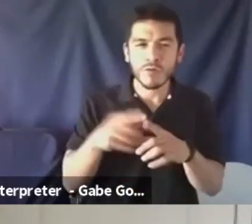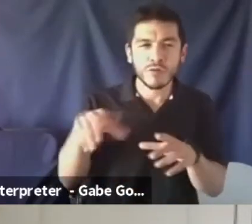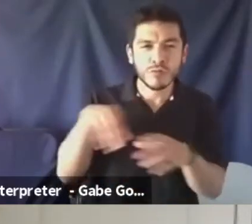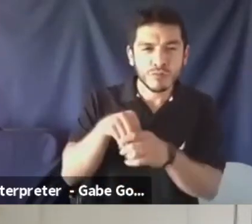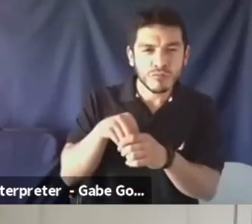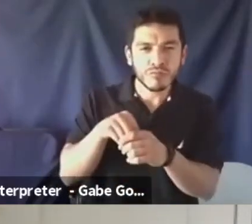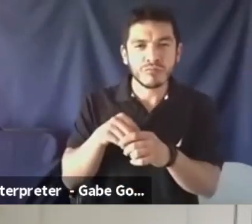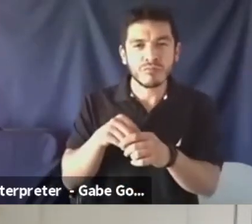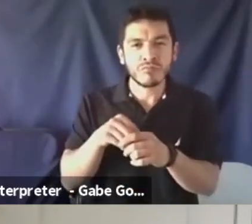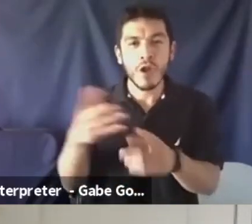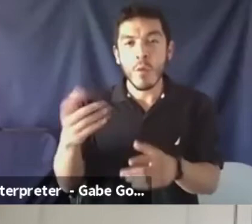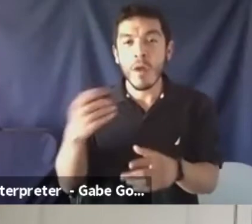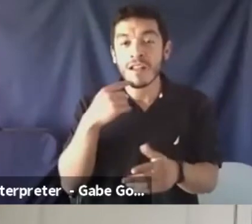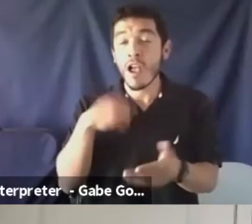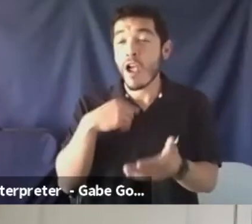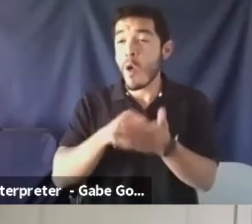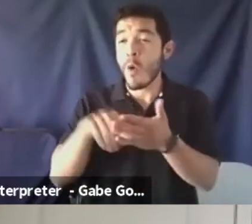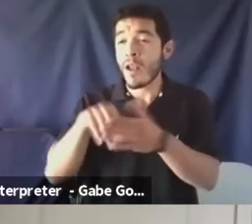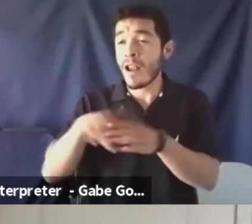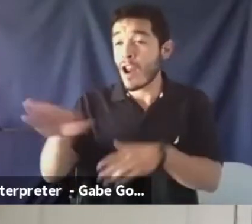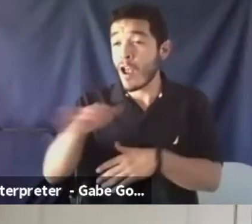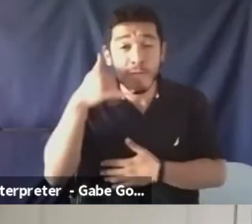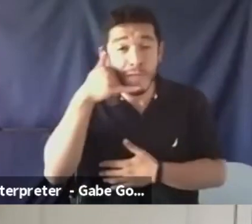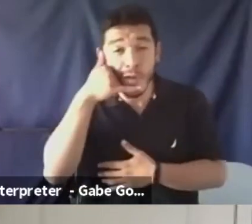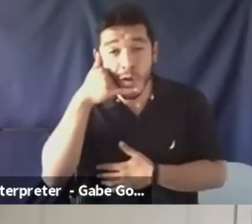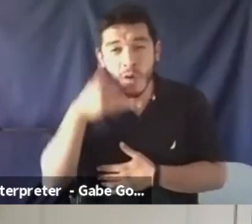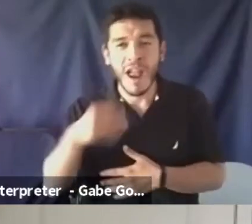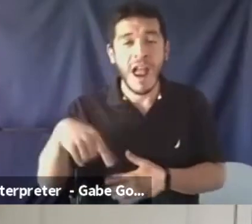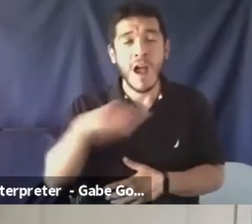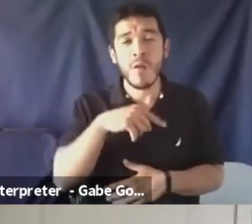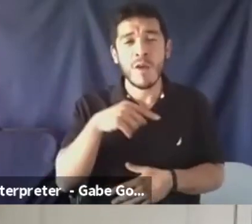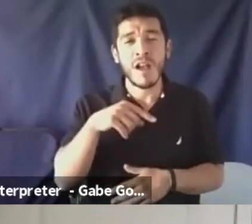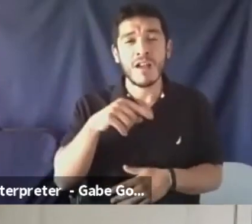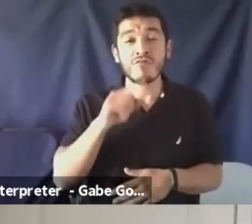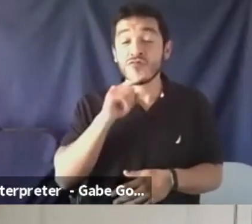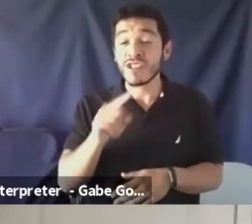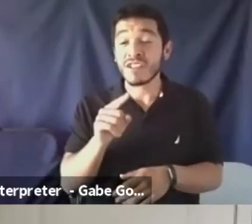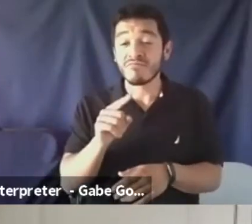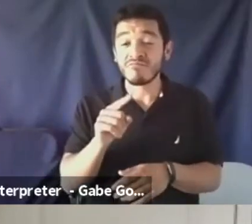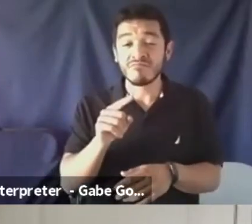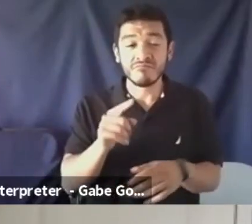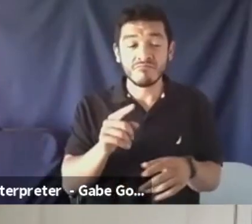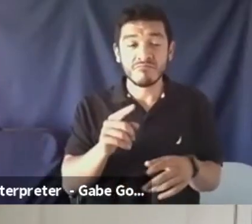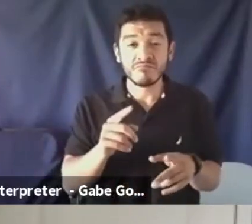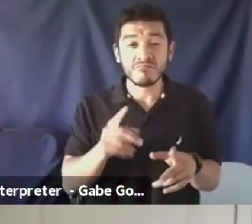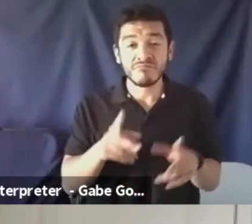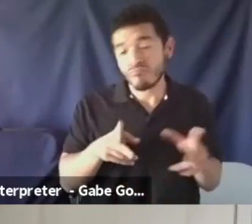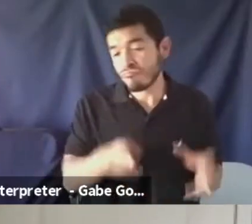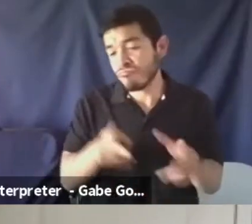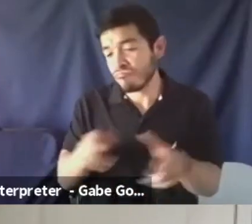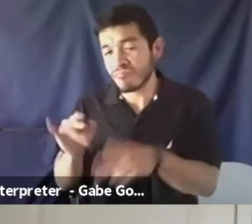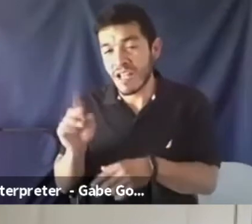We wrote it down in our phones, and yeah, we cranked it out in maybe